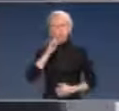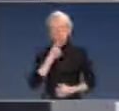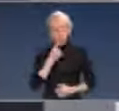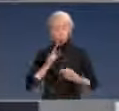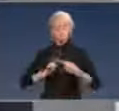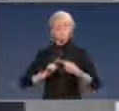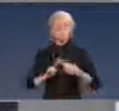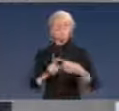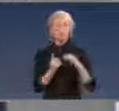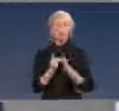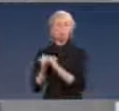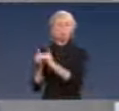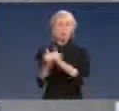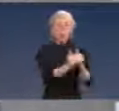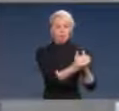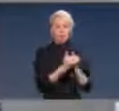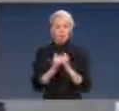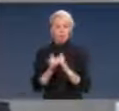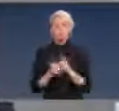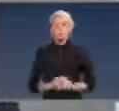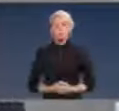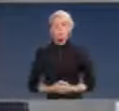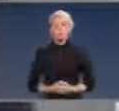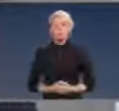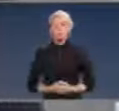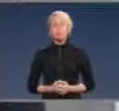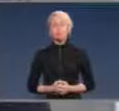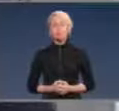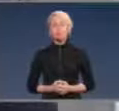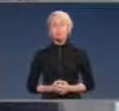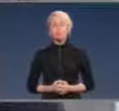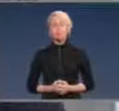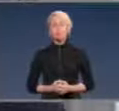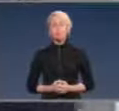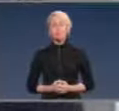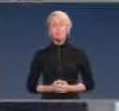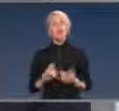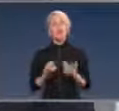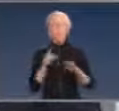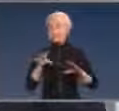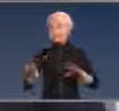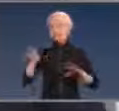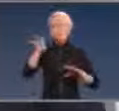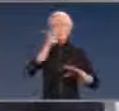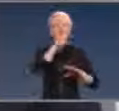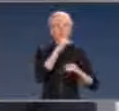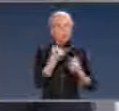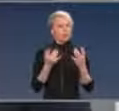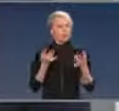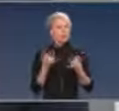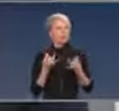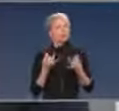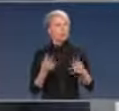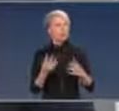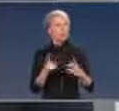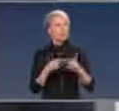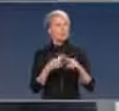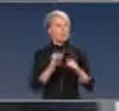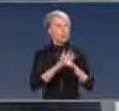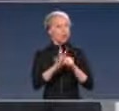states and territories remain on alert, and there is very much that sense around all the other Premiers and Chief Ministers today, where in